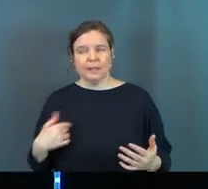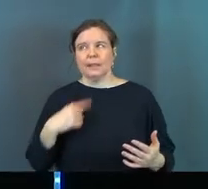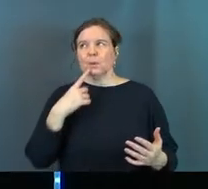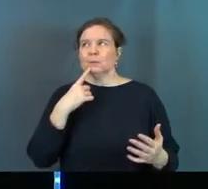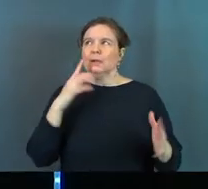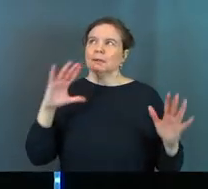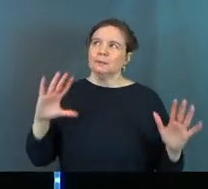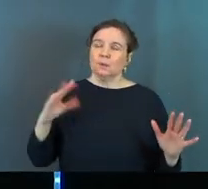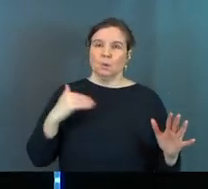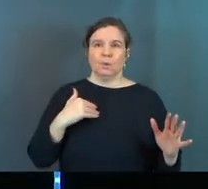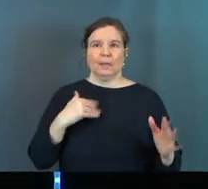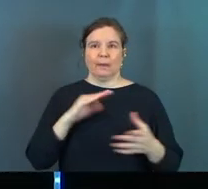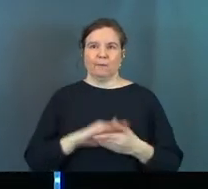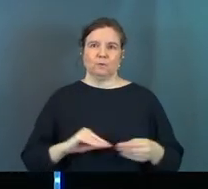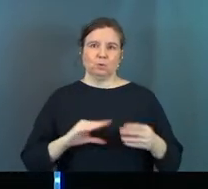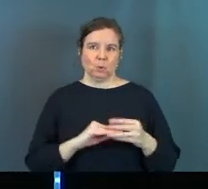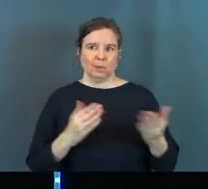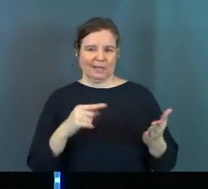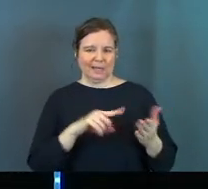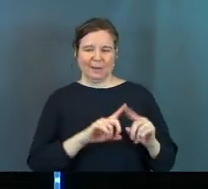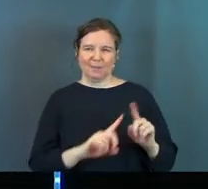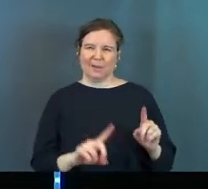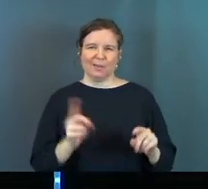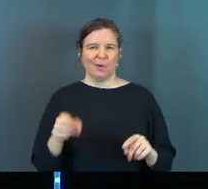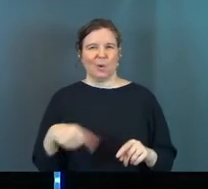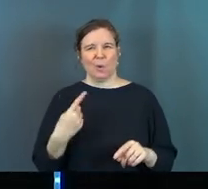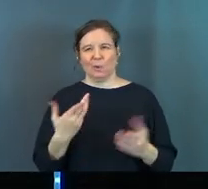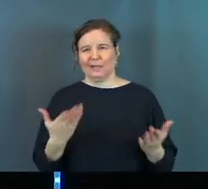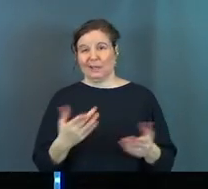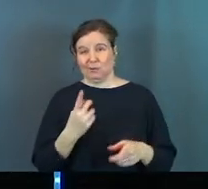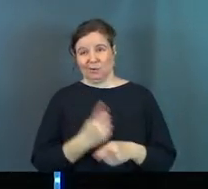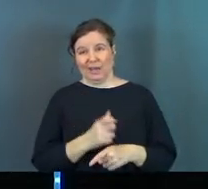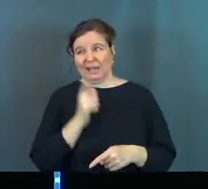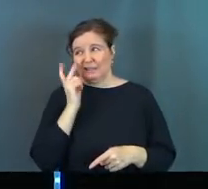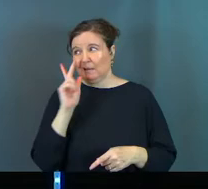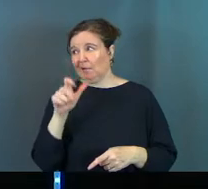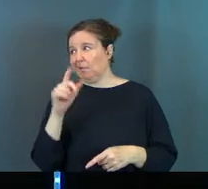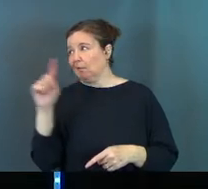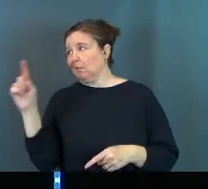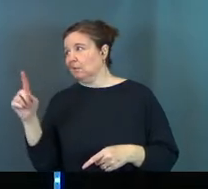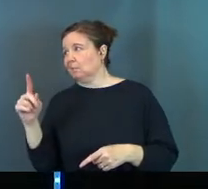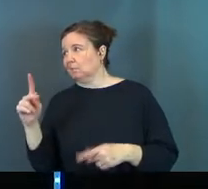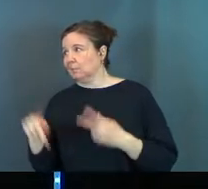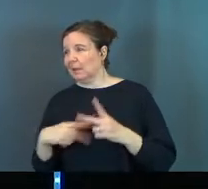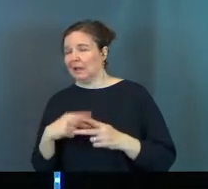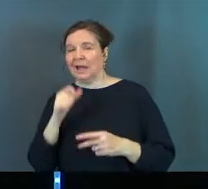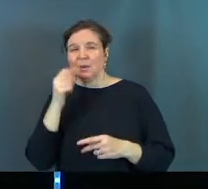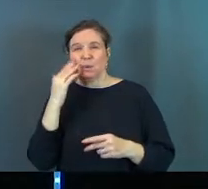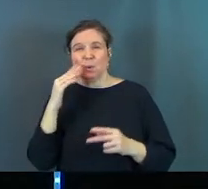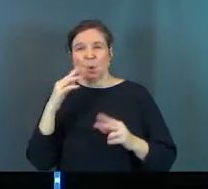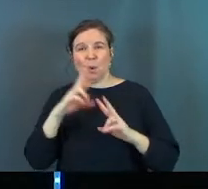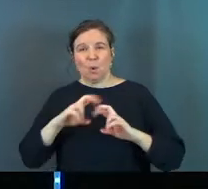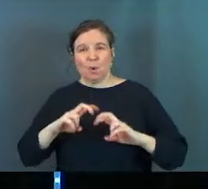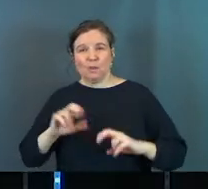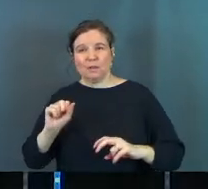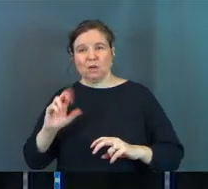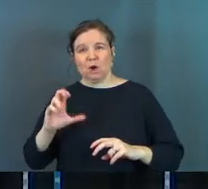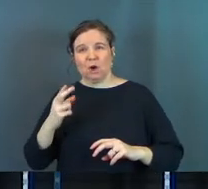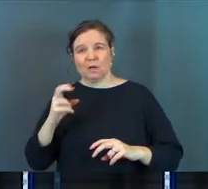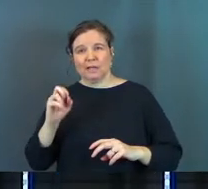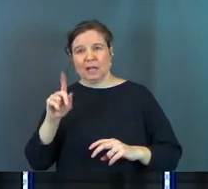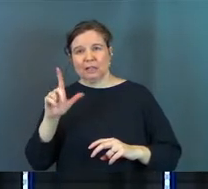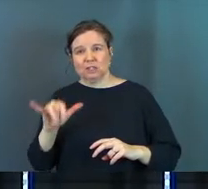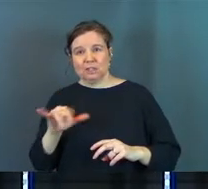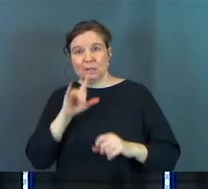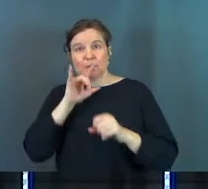They'll say, you know, we got stories in here, but they're only in here, right? I don't know that archaeology actually proves or affirms